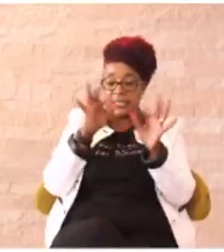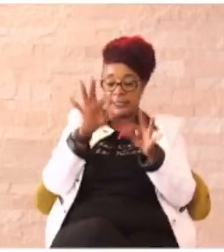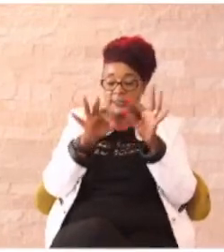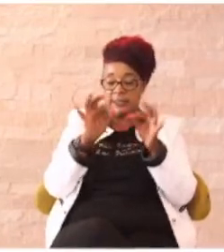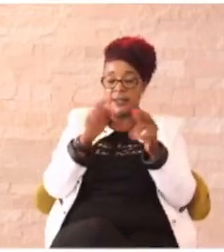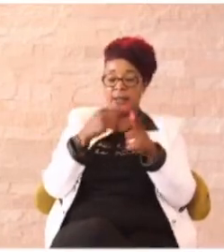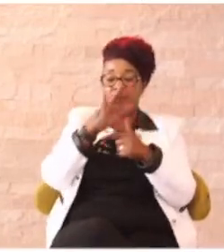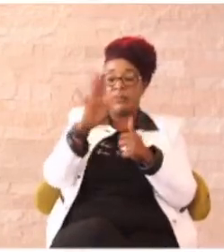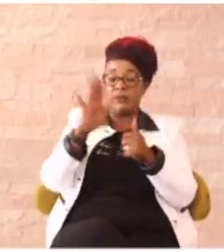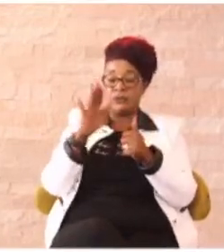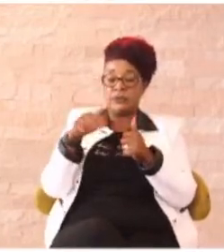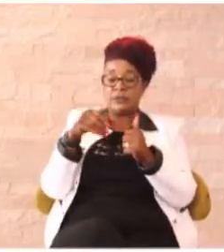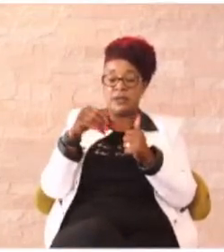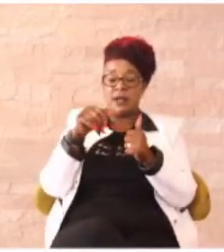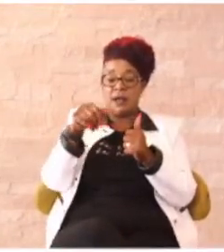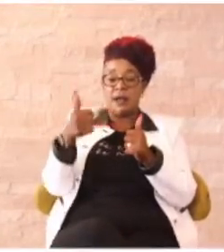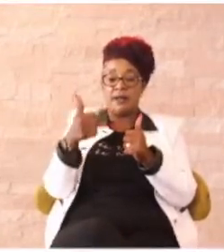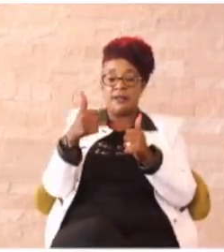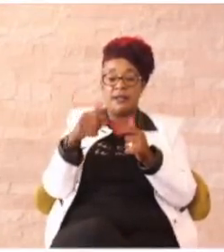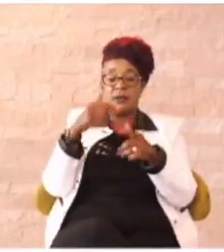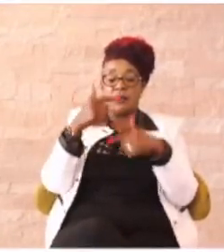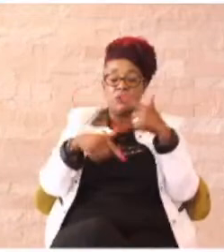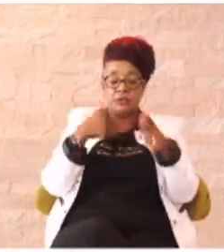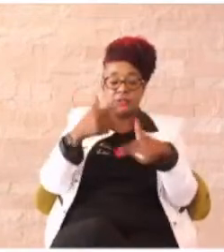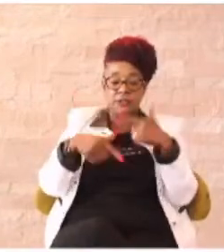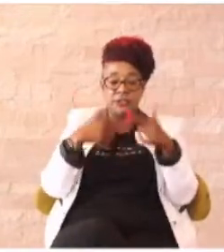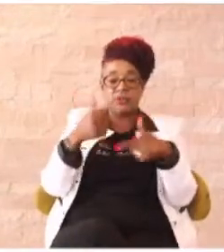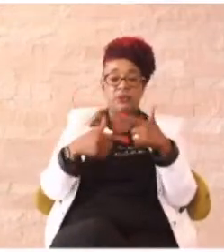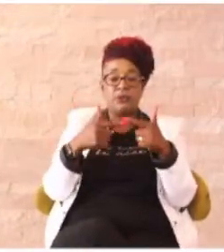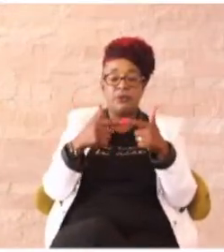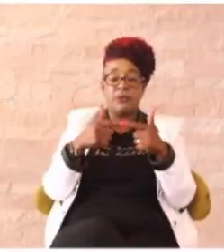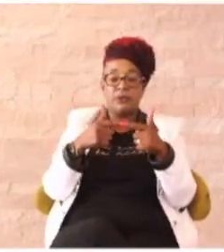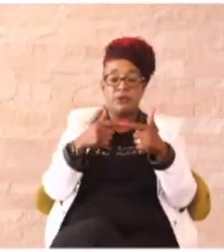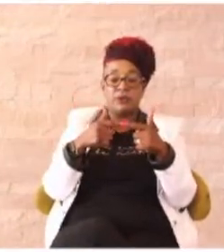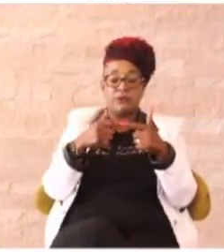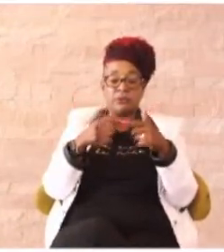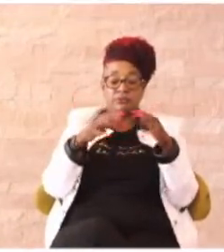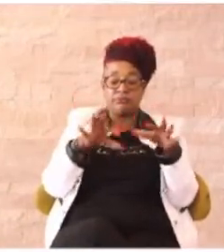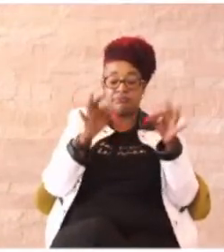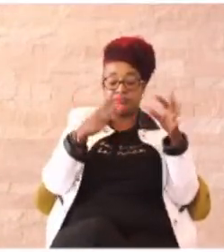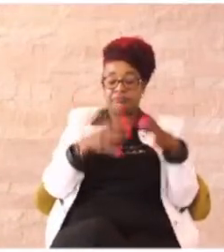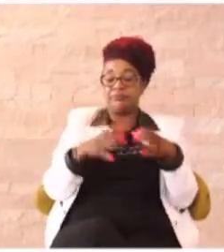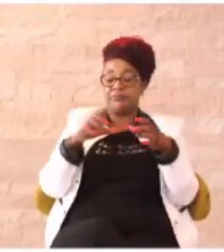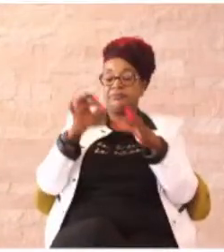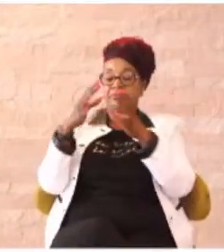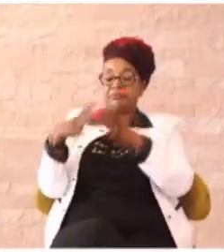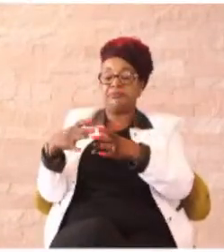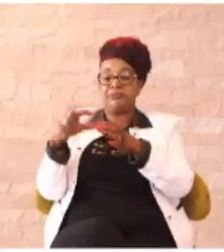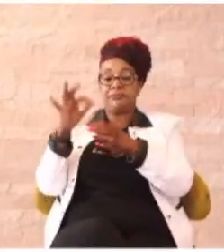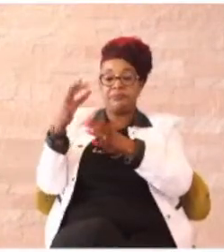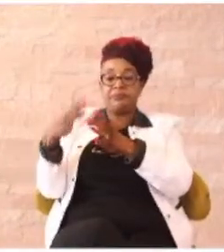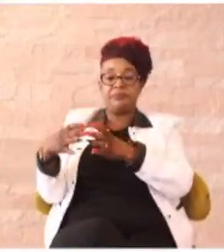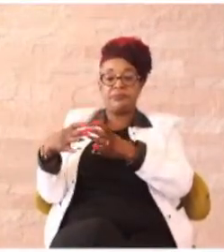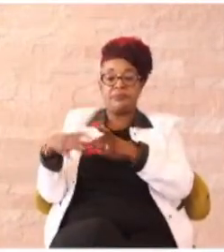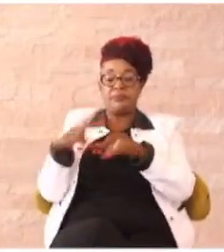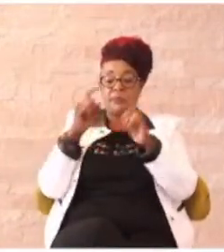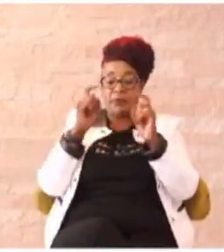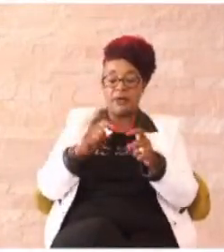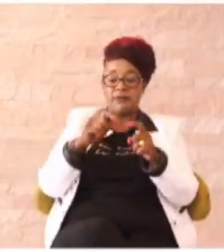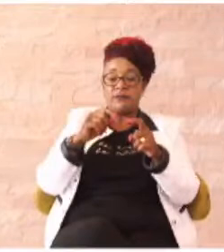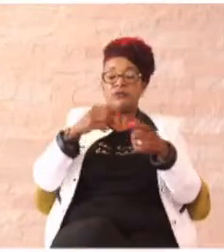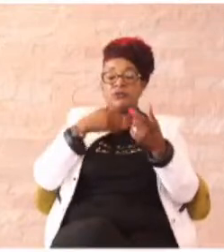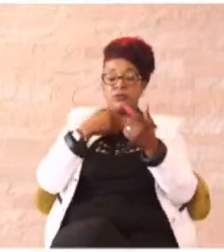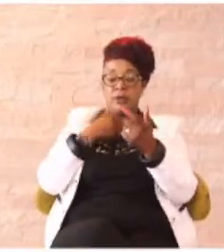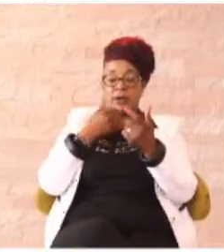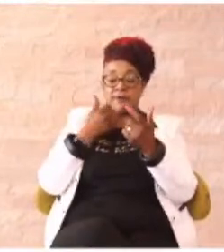though they continue with the discussion for 6 months. So they are the same people discussing